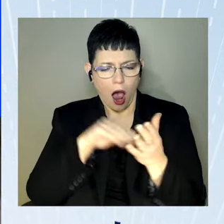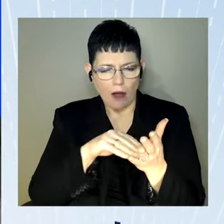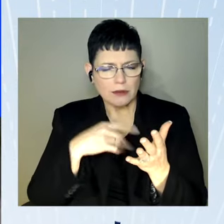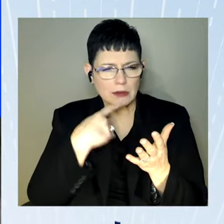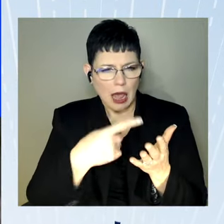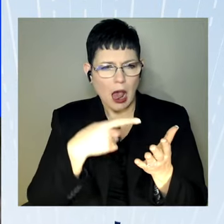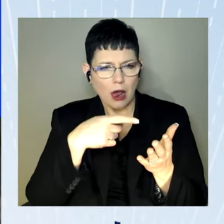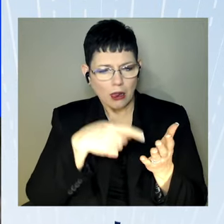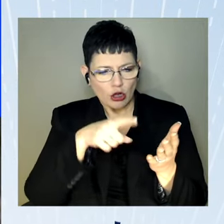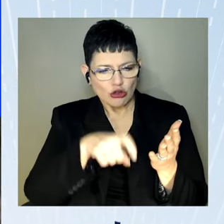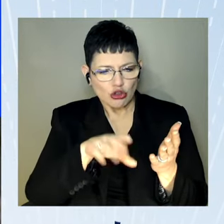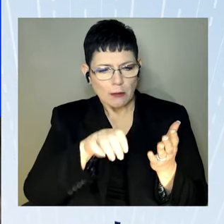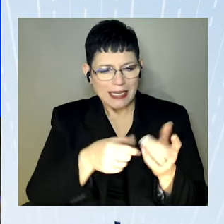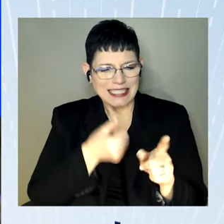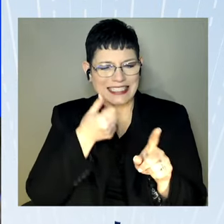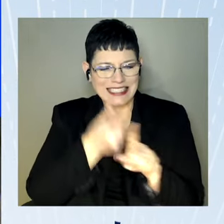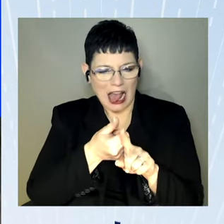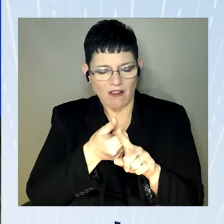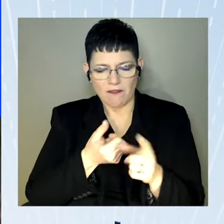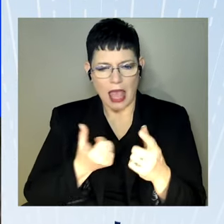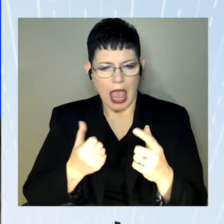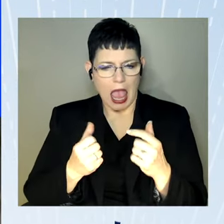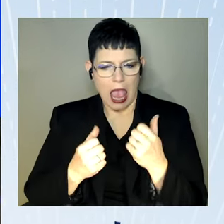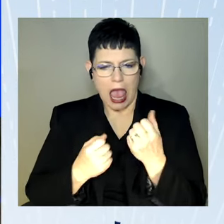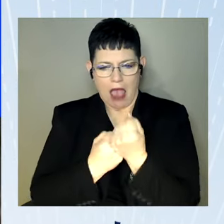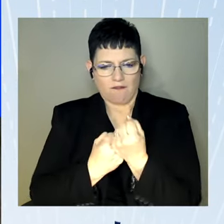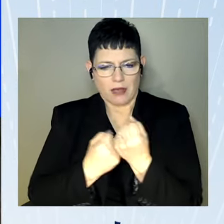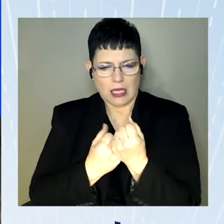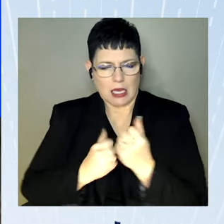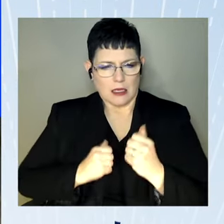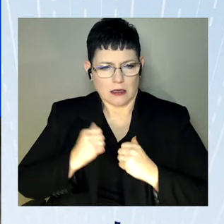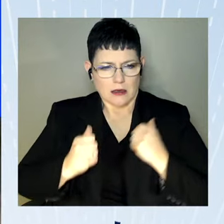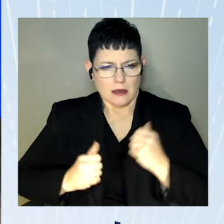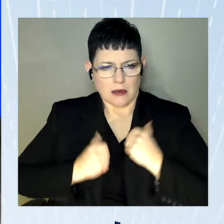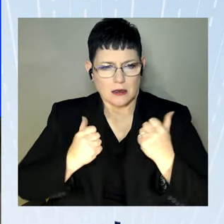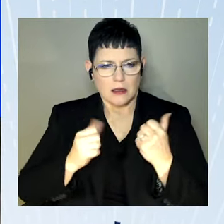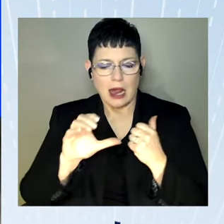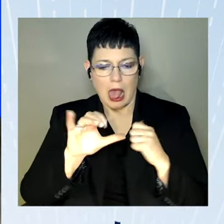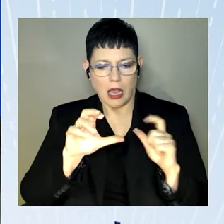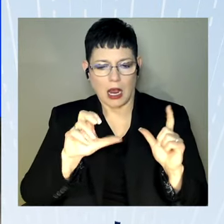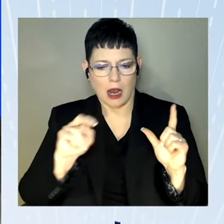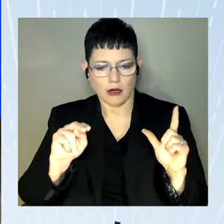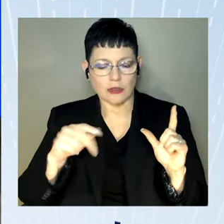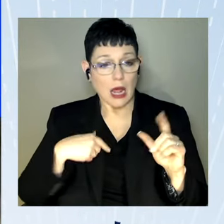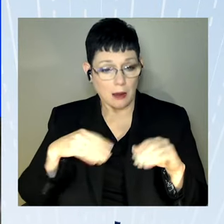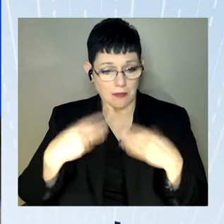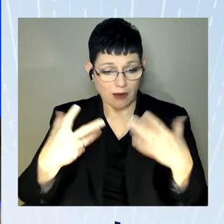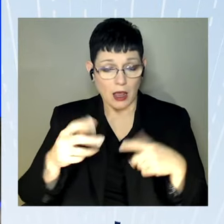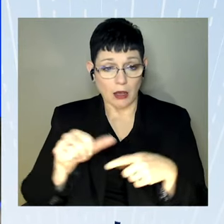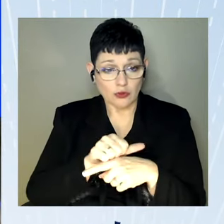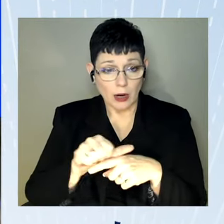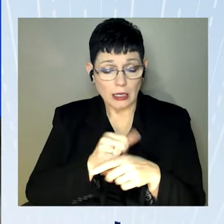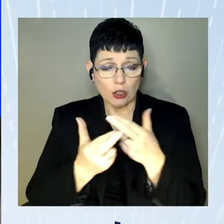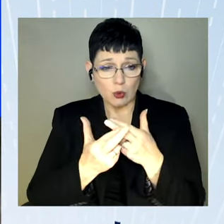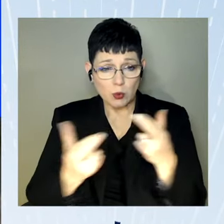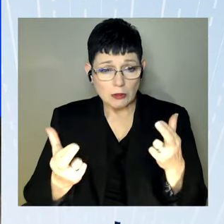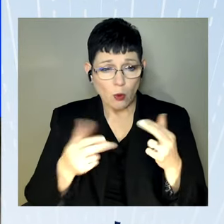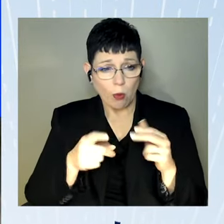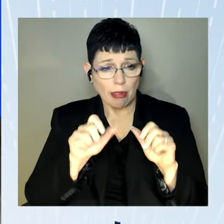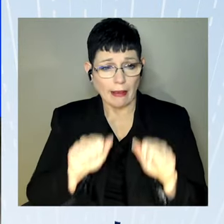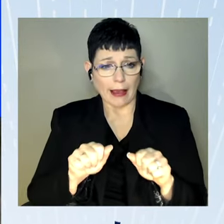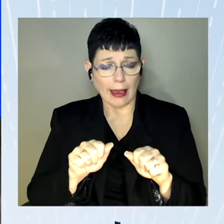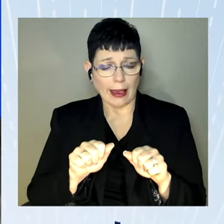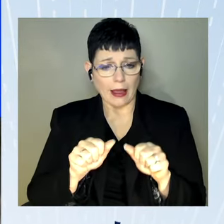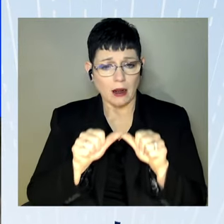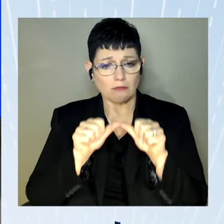own self-advocates, like Carson. So I provide the education, the training, and the resources so that way they can stand up for